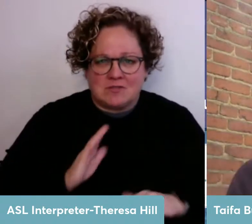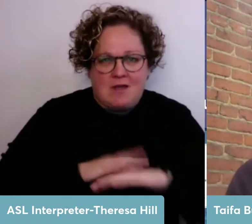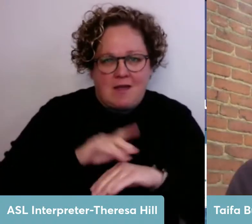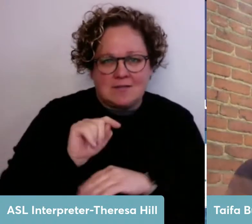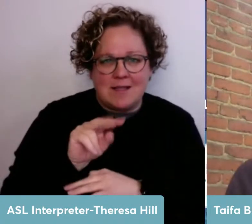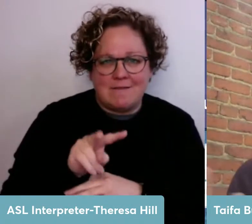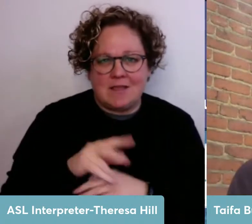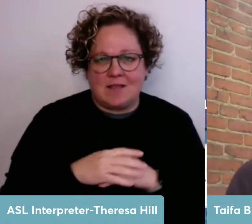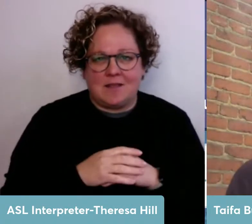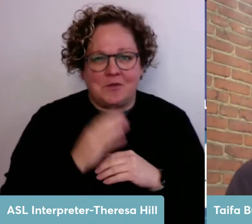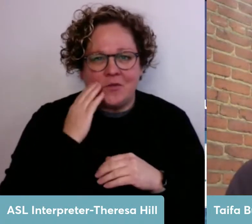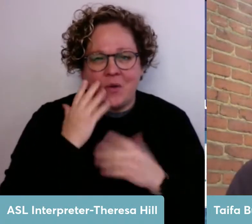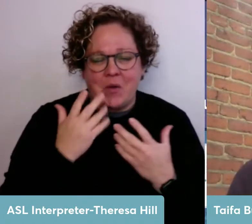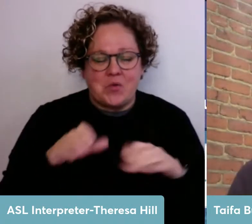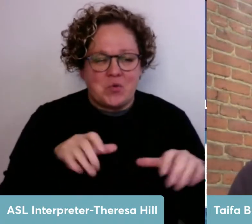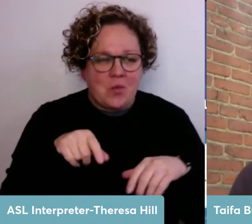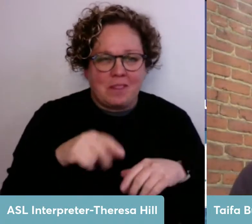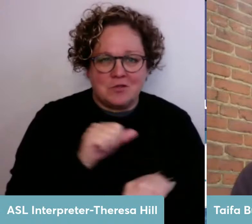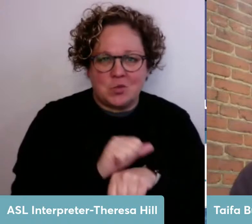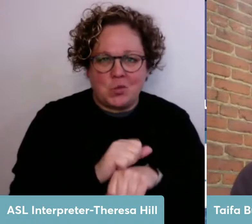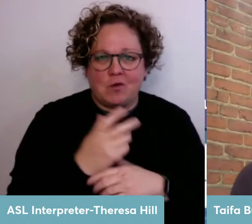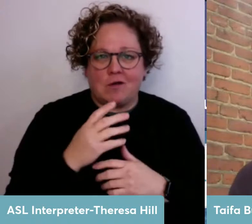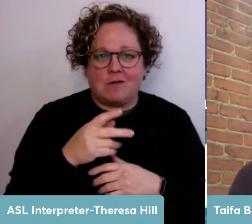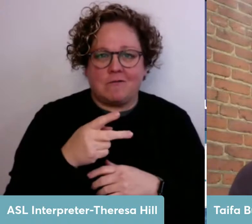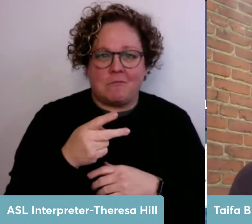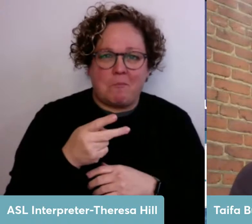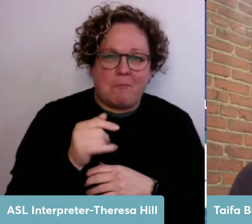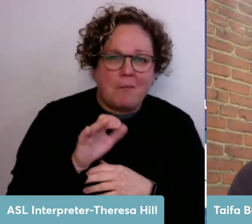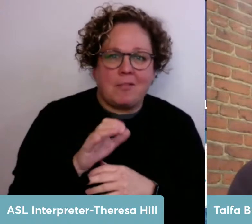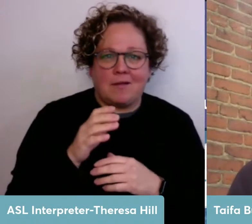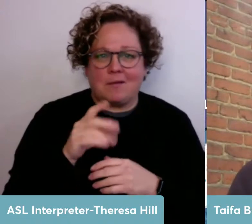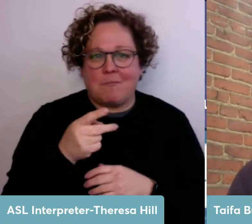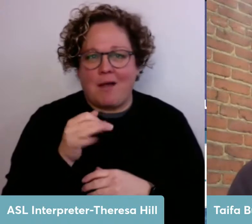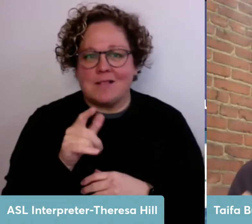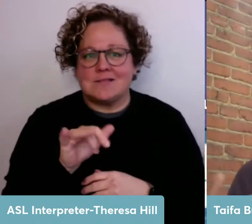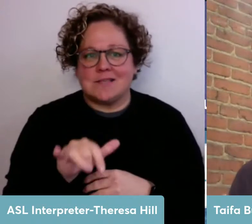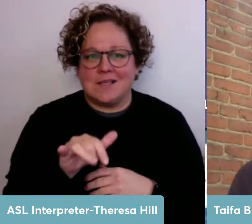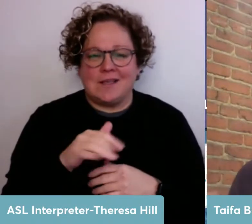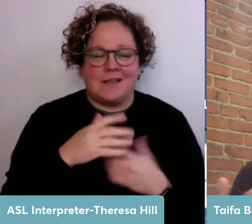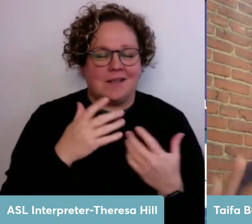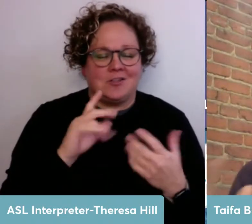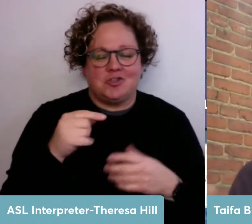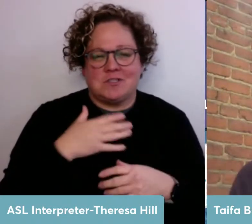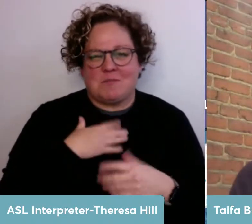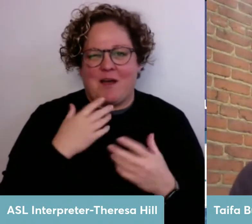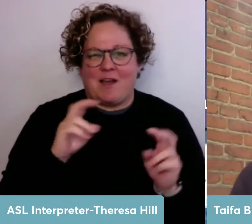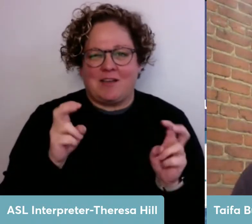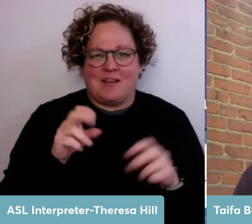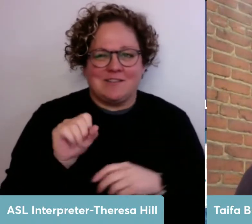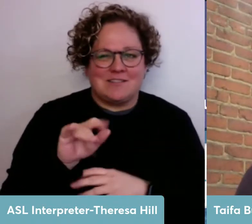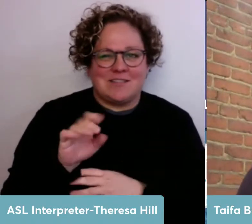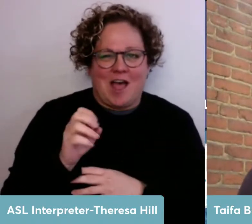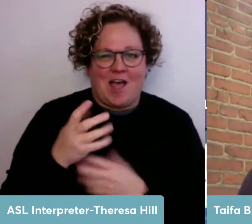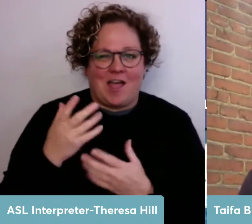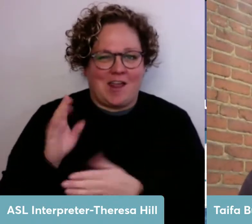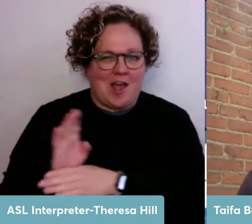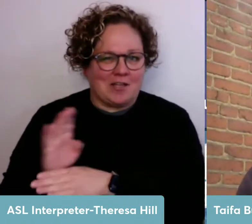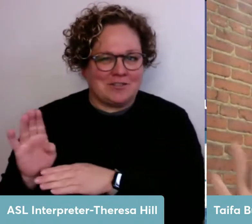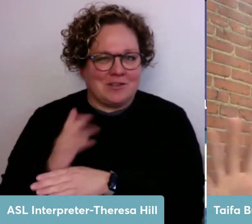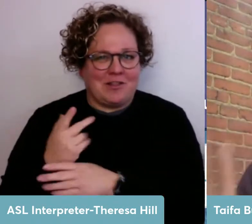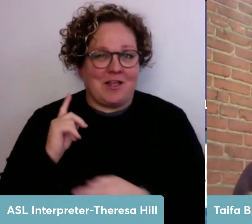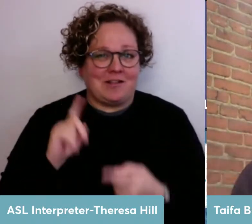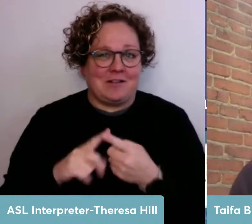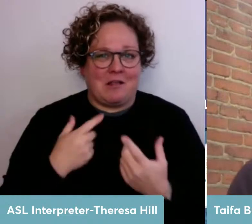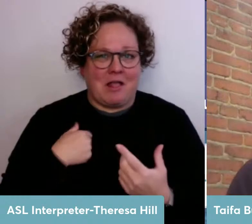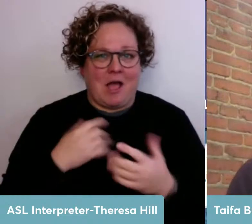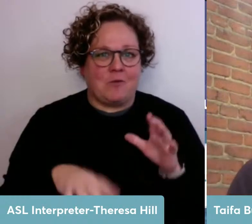say, you know, doing this work of public policy was just my side hustle until I got my big break and got discovered.